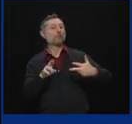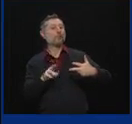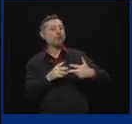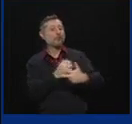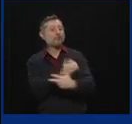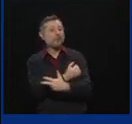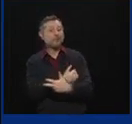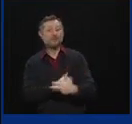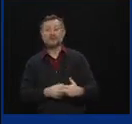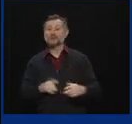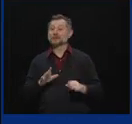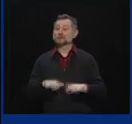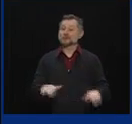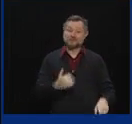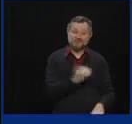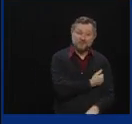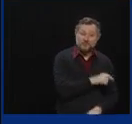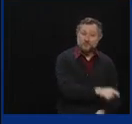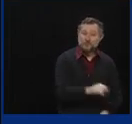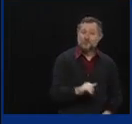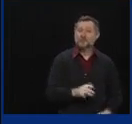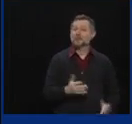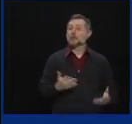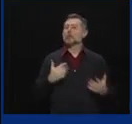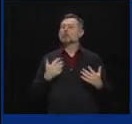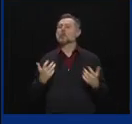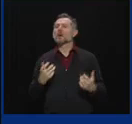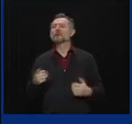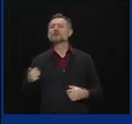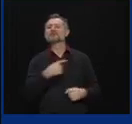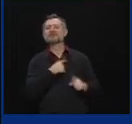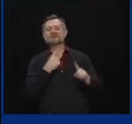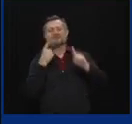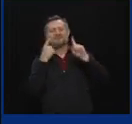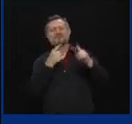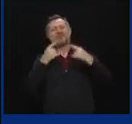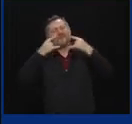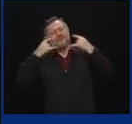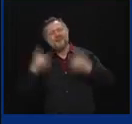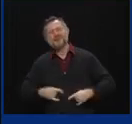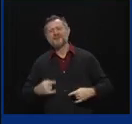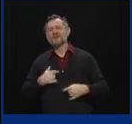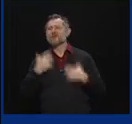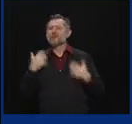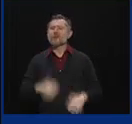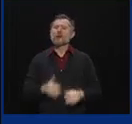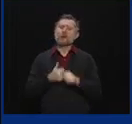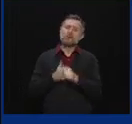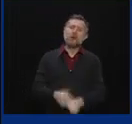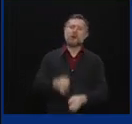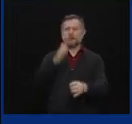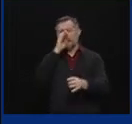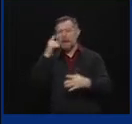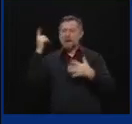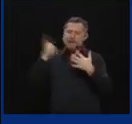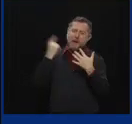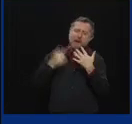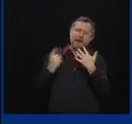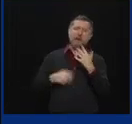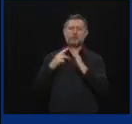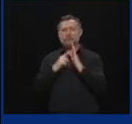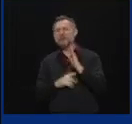through these holidays, but be able to say that the masks are coming off. We don't need the restrictions. We can get there. I believe it to my core. We can get